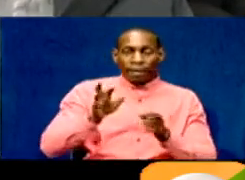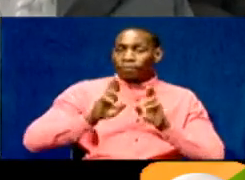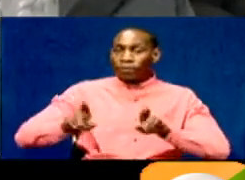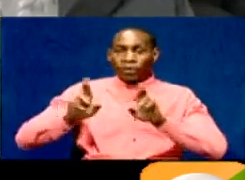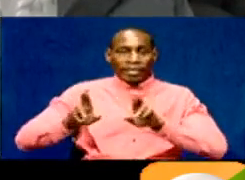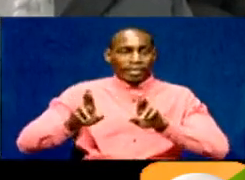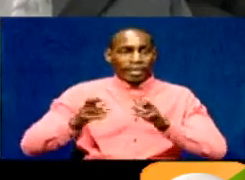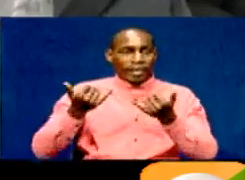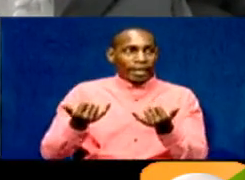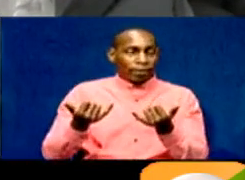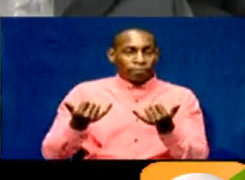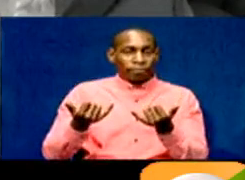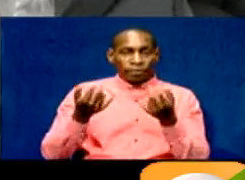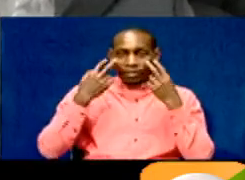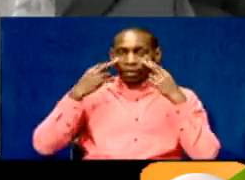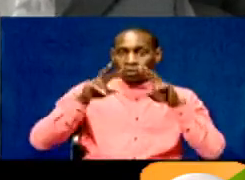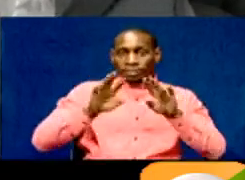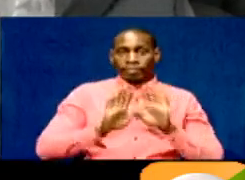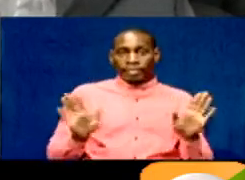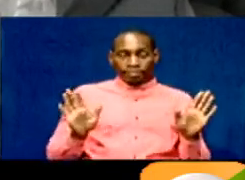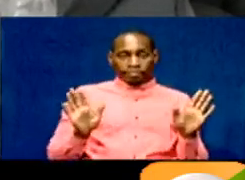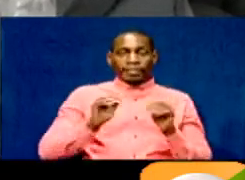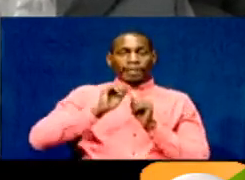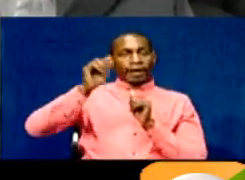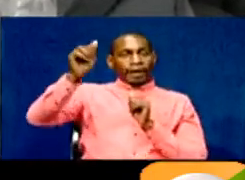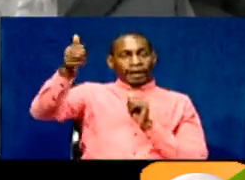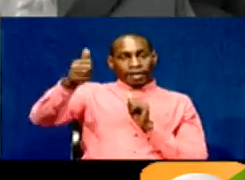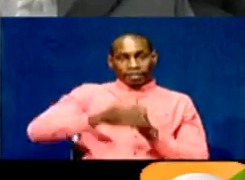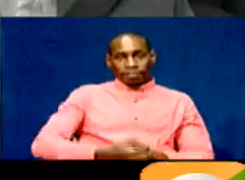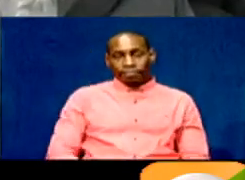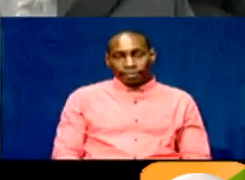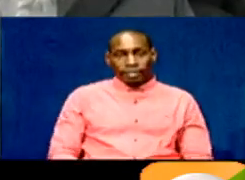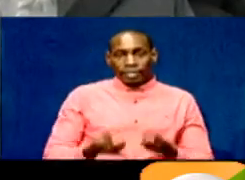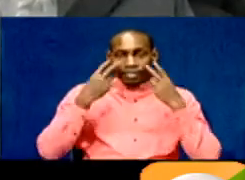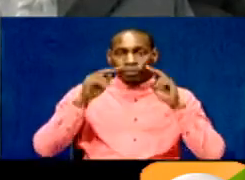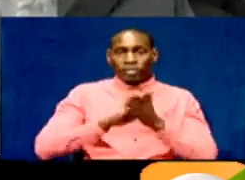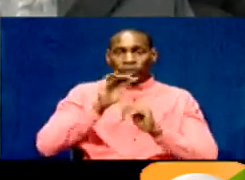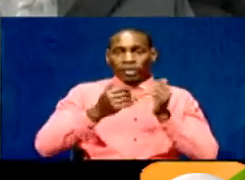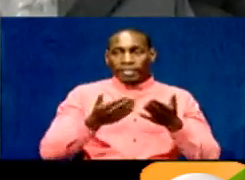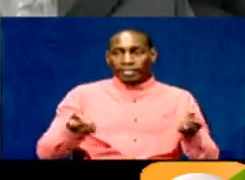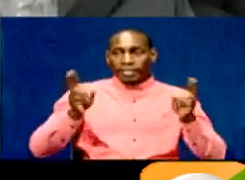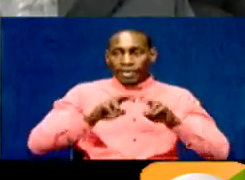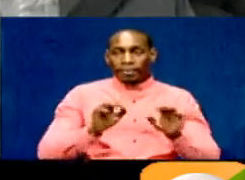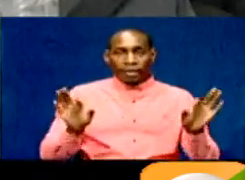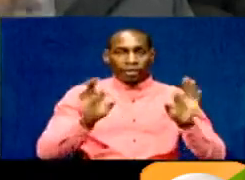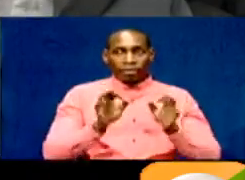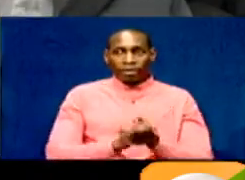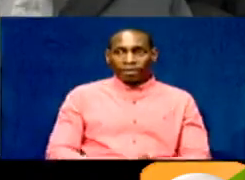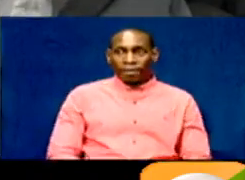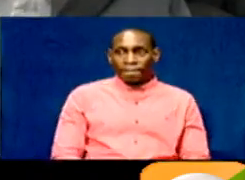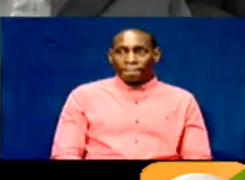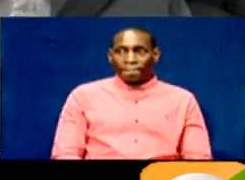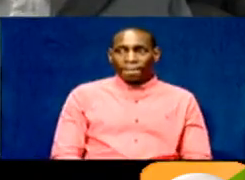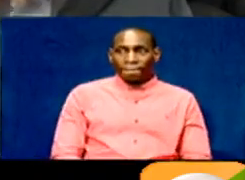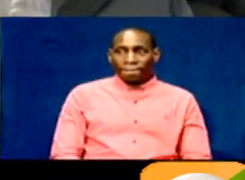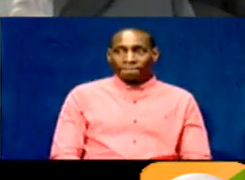ready, I mean, I'll be just be watching from afar. I mean, I'll watch everything else that is happening. Wow. And people coming into studio from wherever I am,